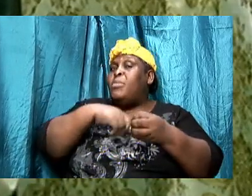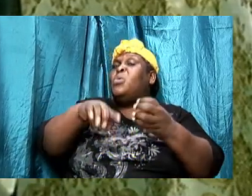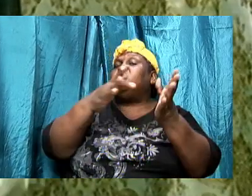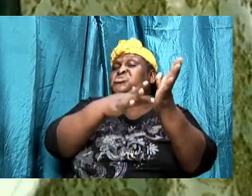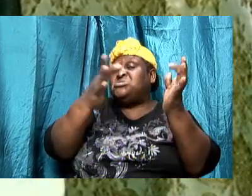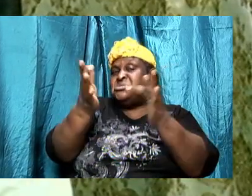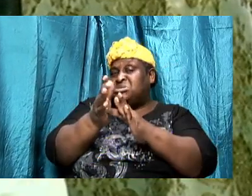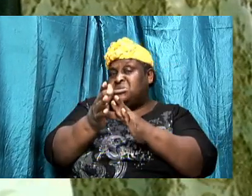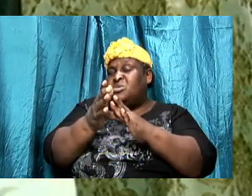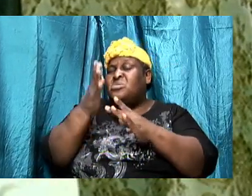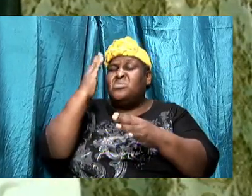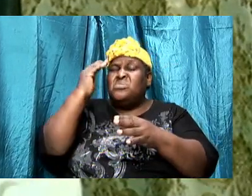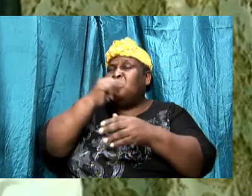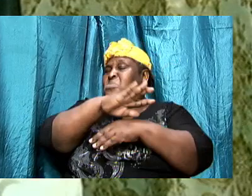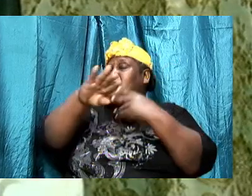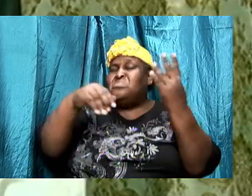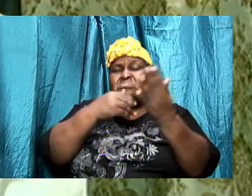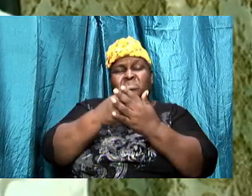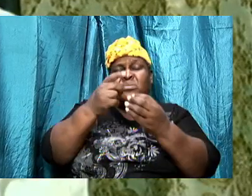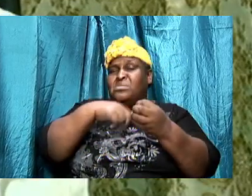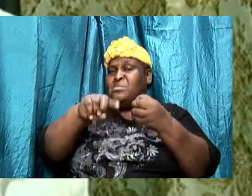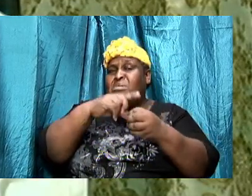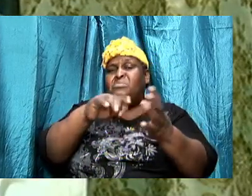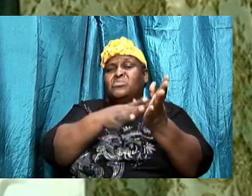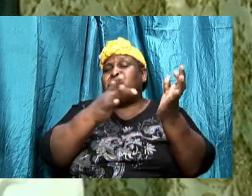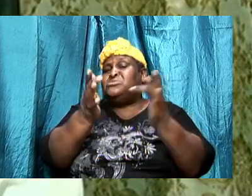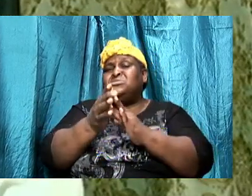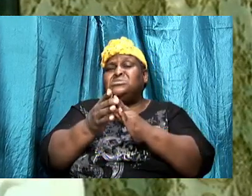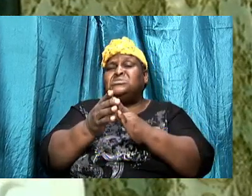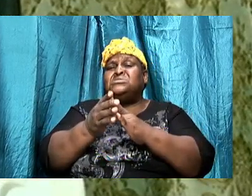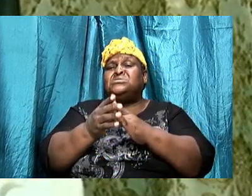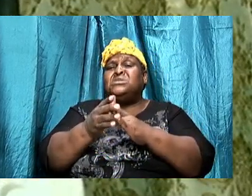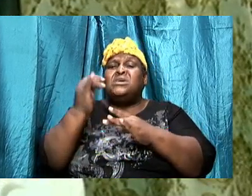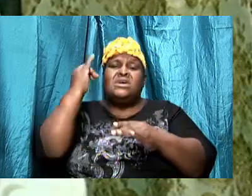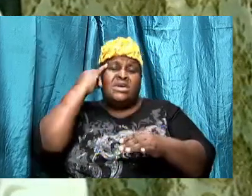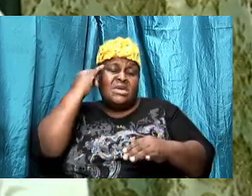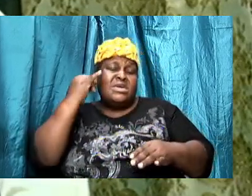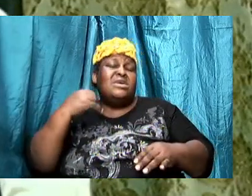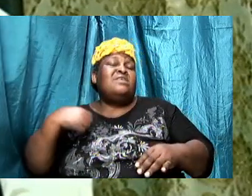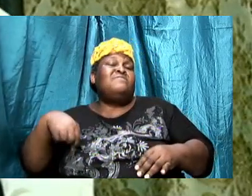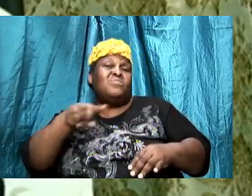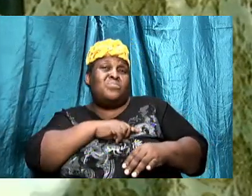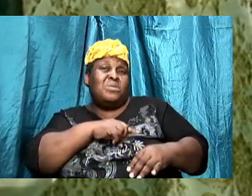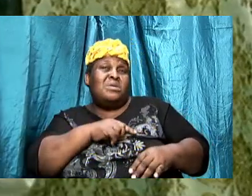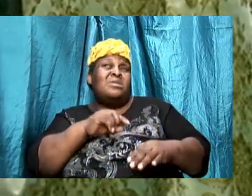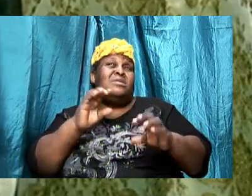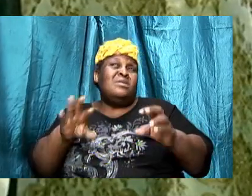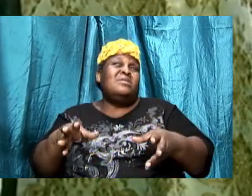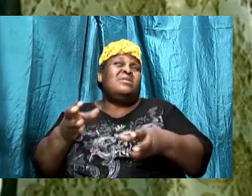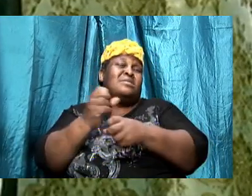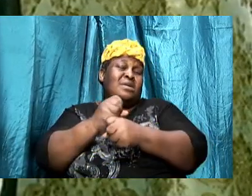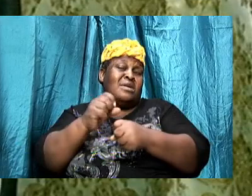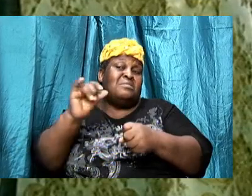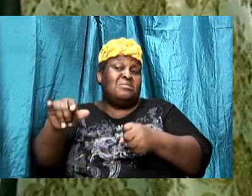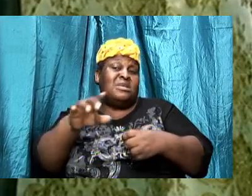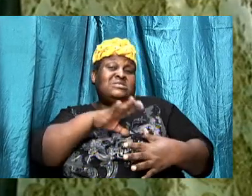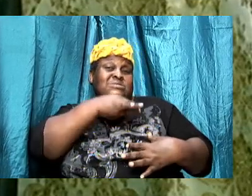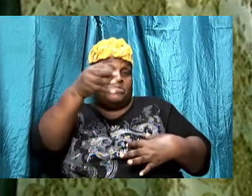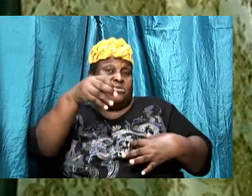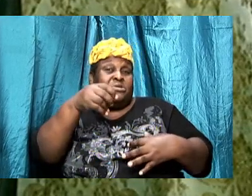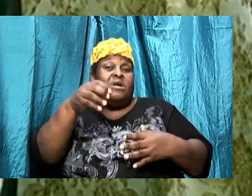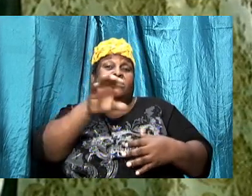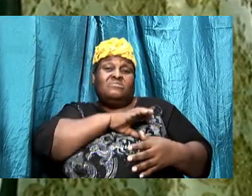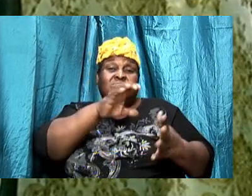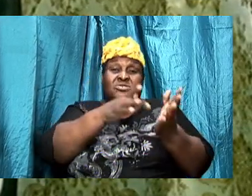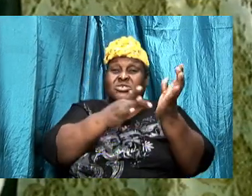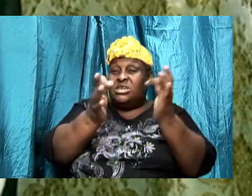knows all about Christ. And if we could get that spirit of Christ that knows everything about Christ, Paul is